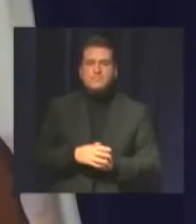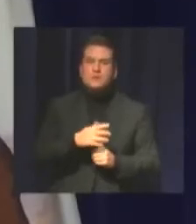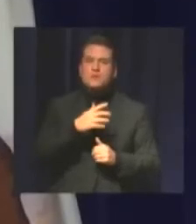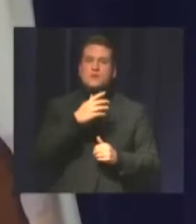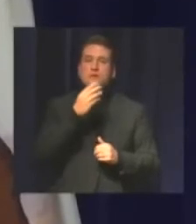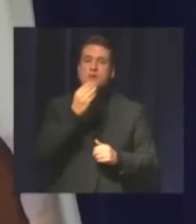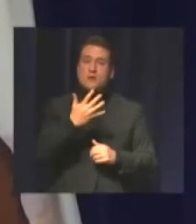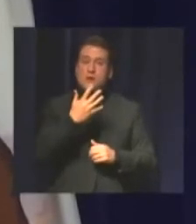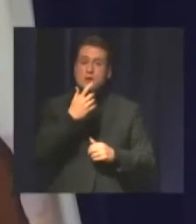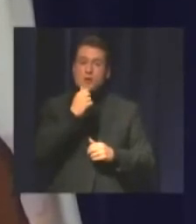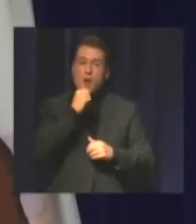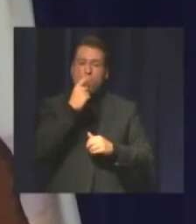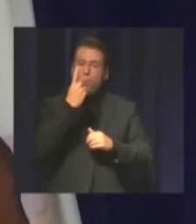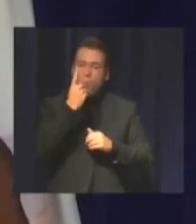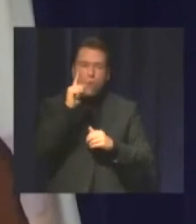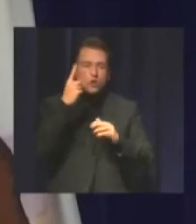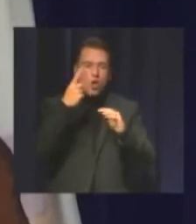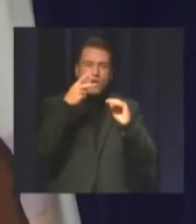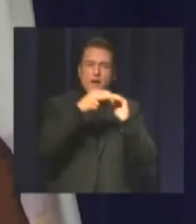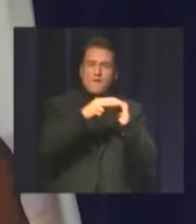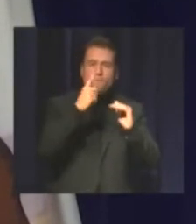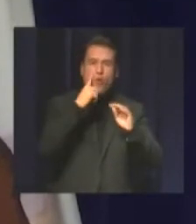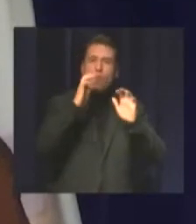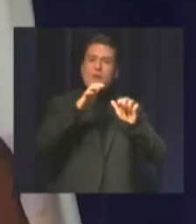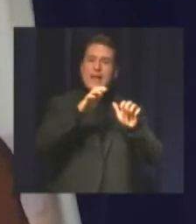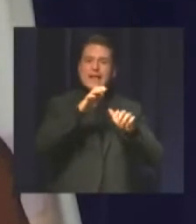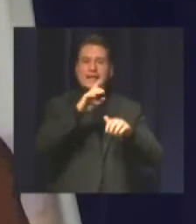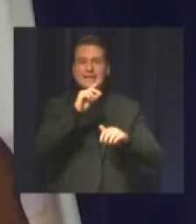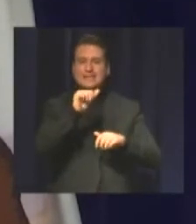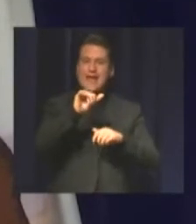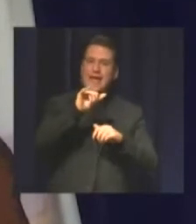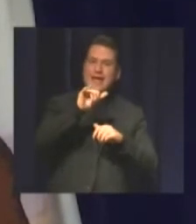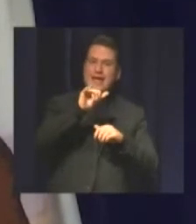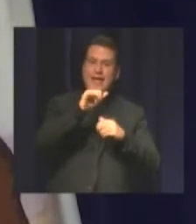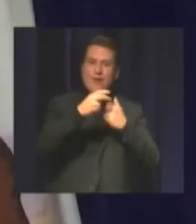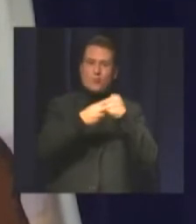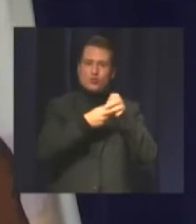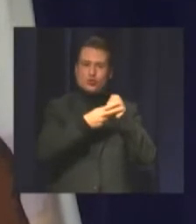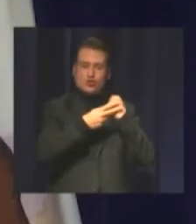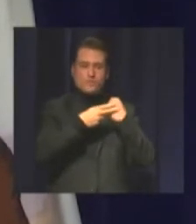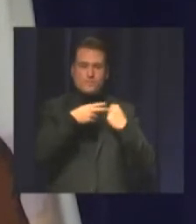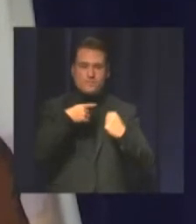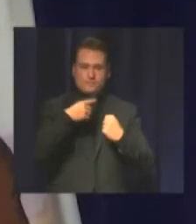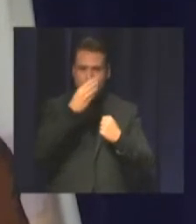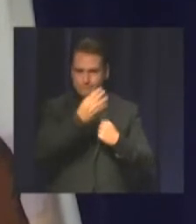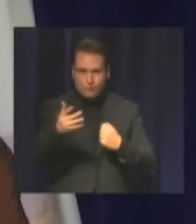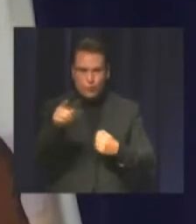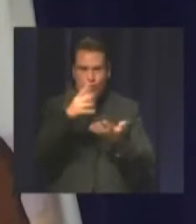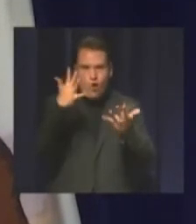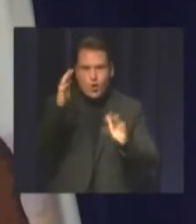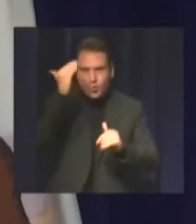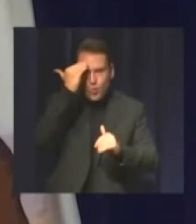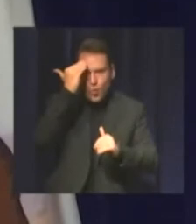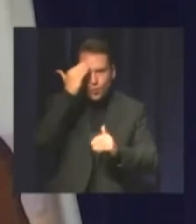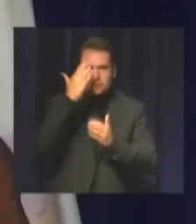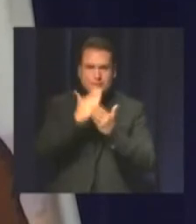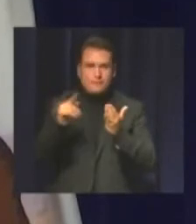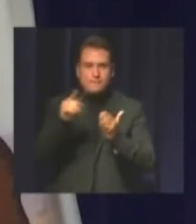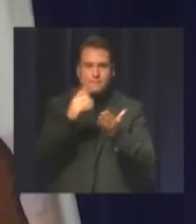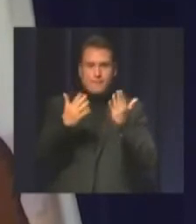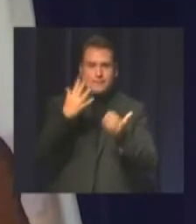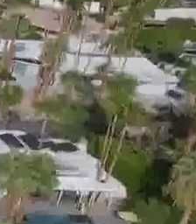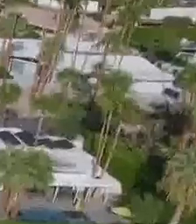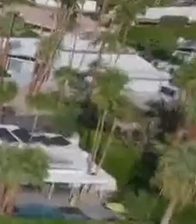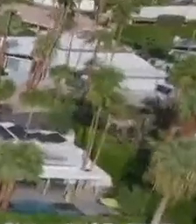Why? I don't need to tell you. What you already know, some of you more intimately, if you've been trying to